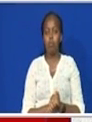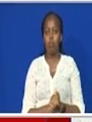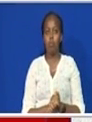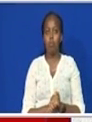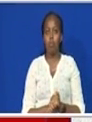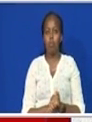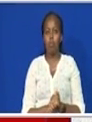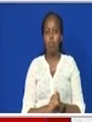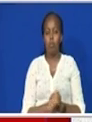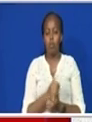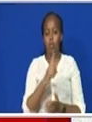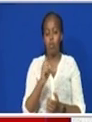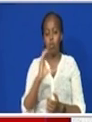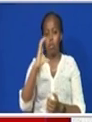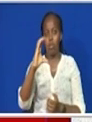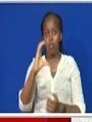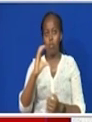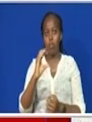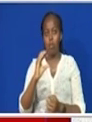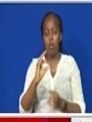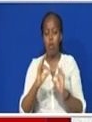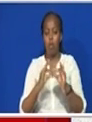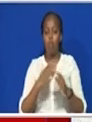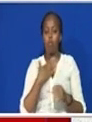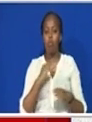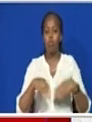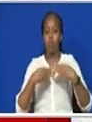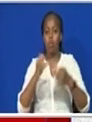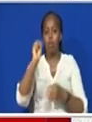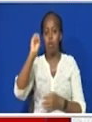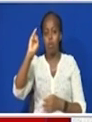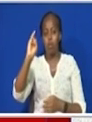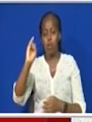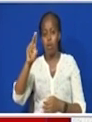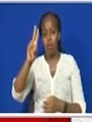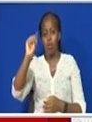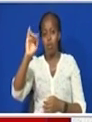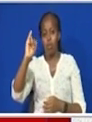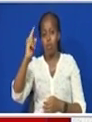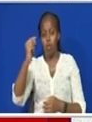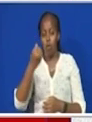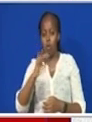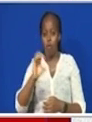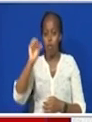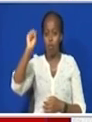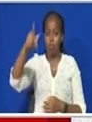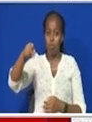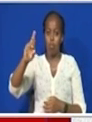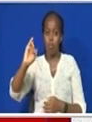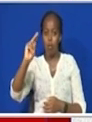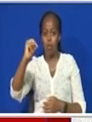Now, if you are required to state the SI unit of a spring constant, you need to know